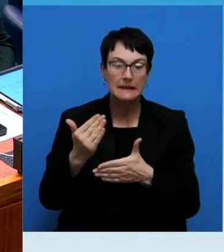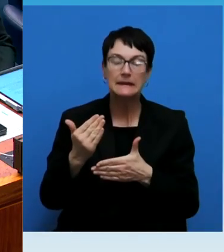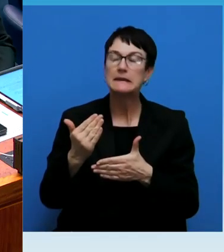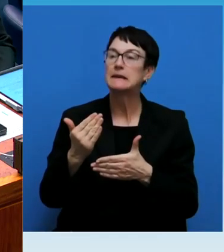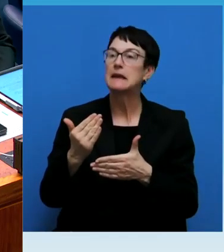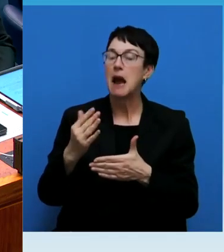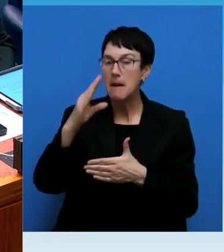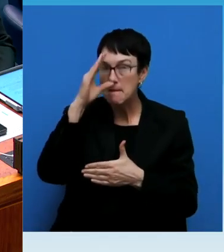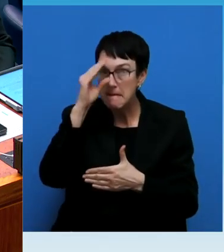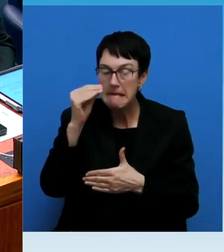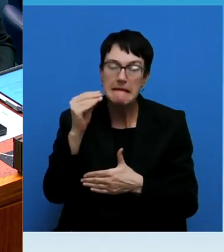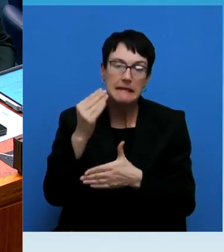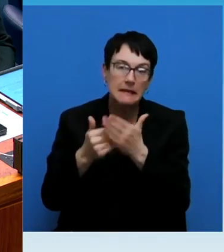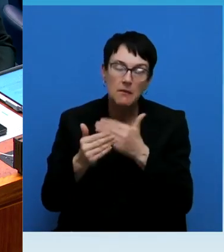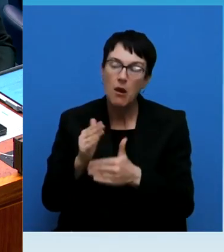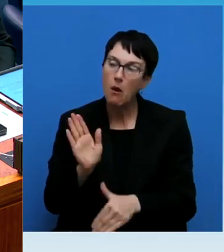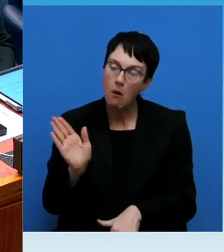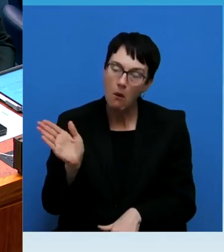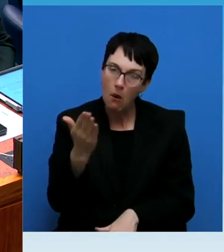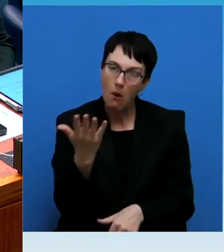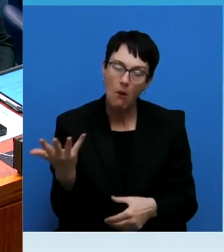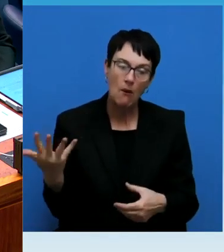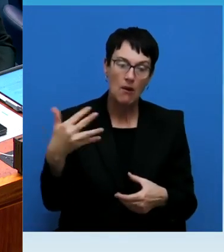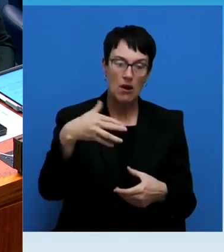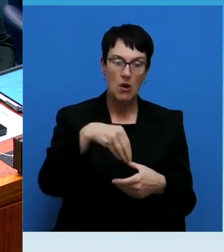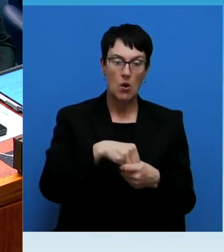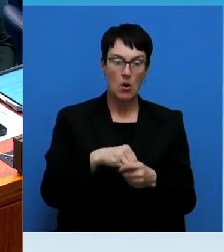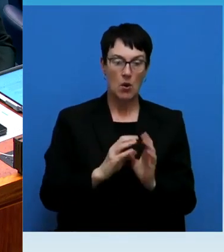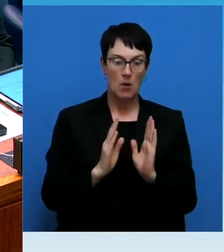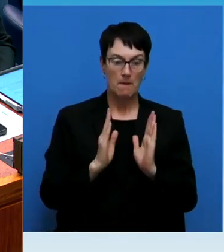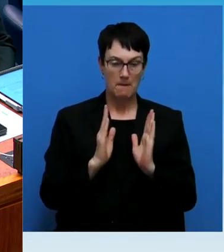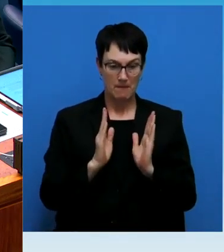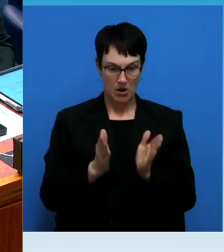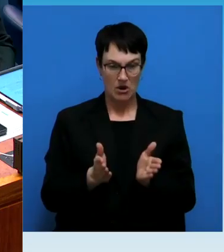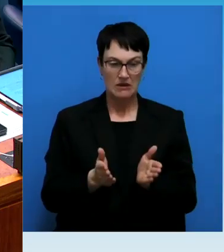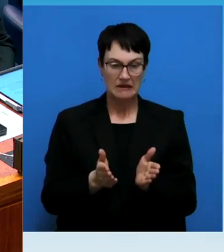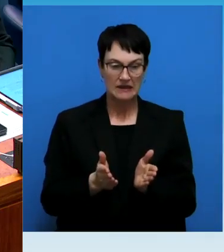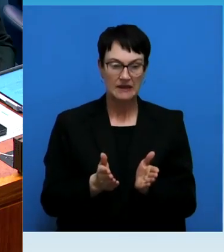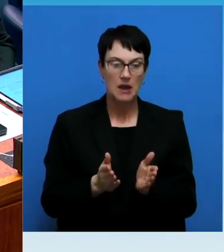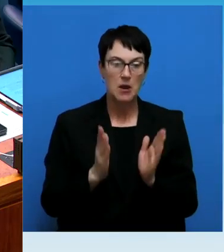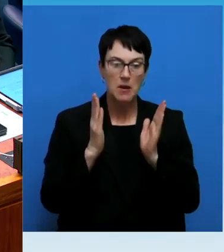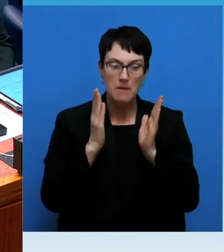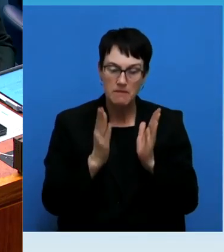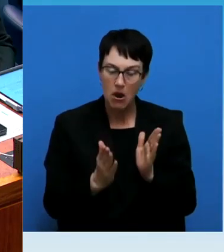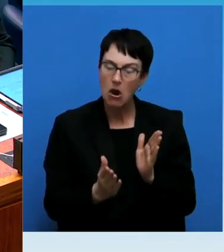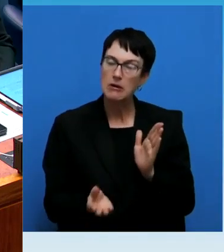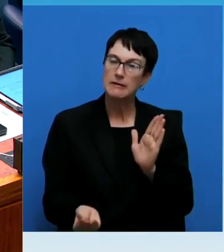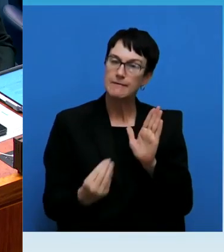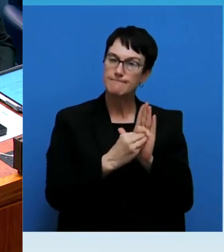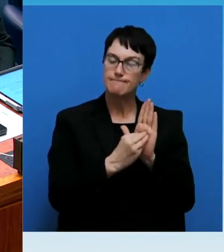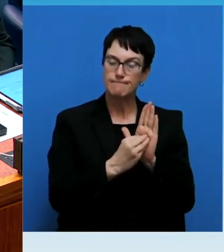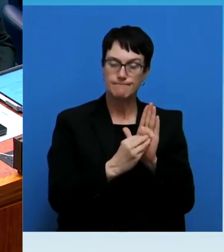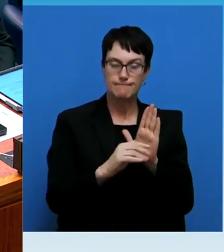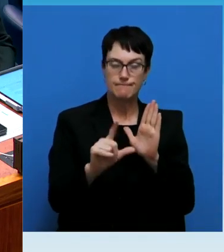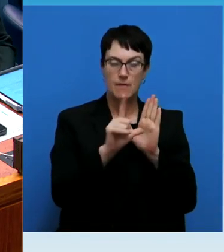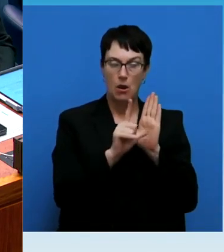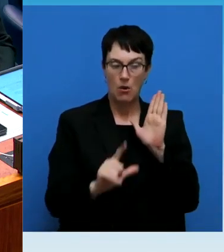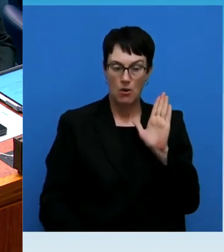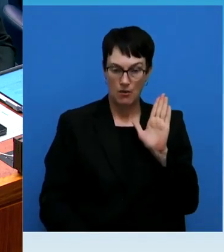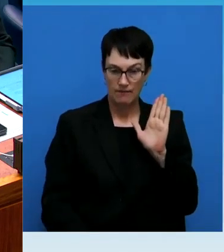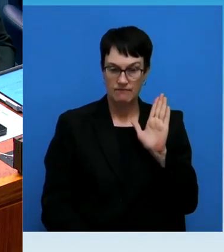have submitted suggestions for legislation for more than about 50 laws, such